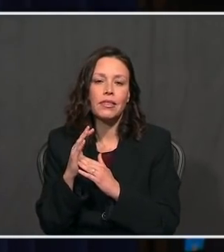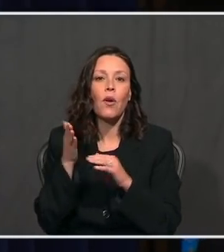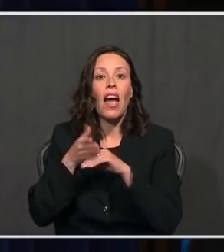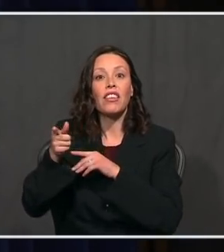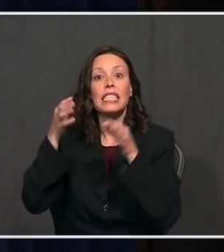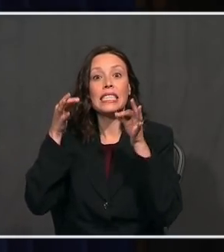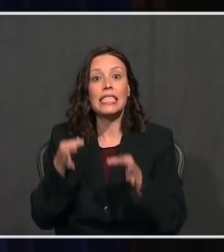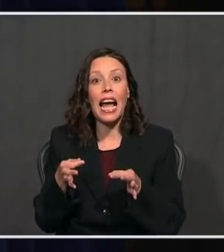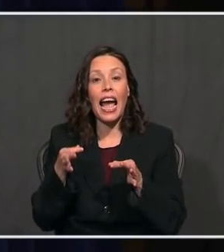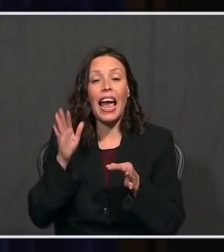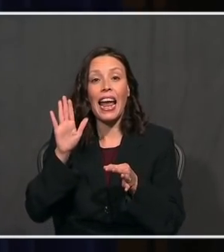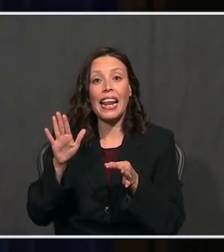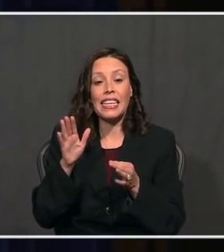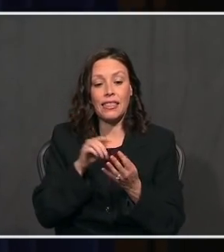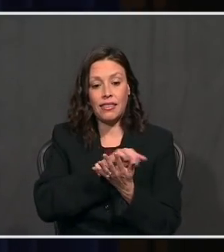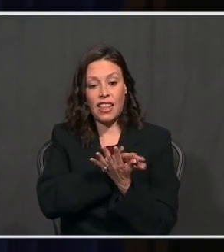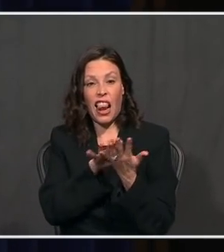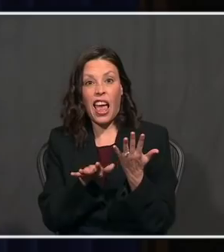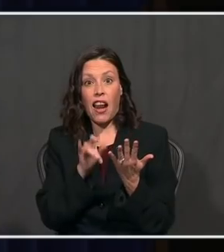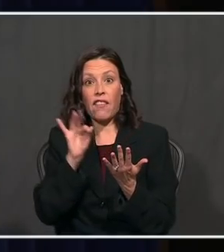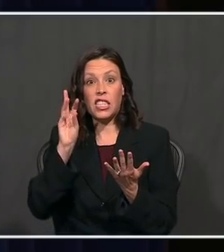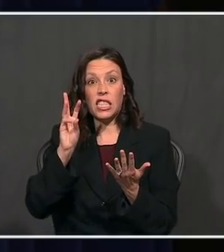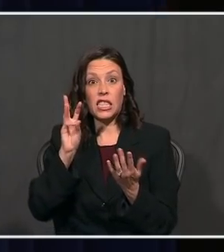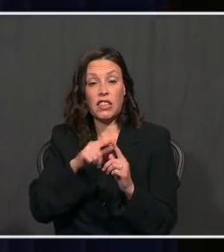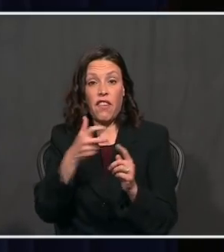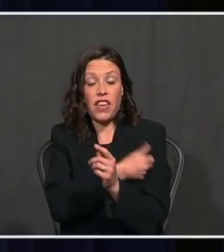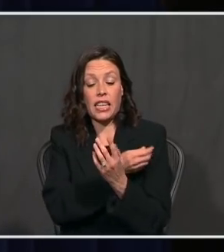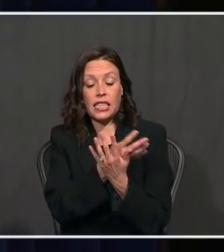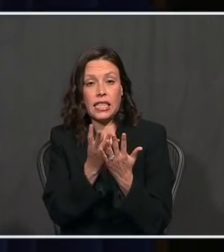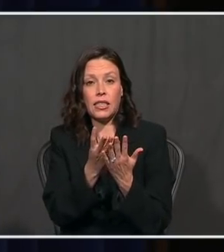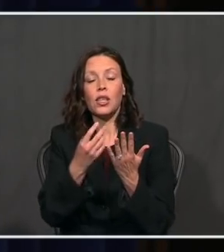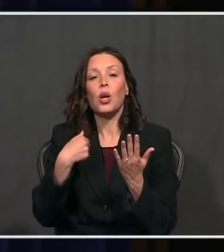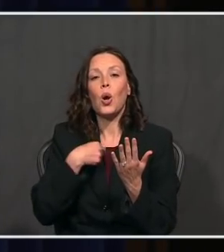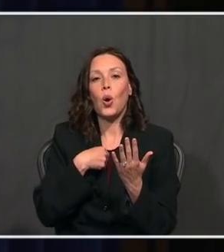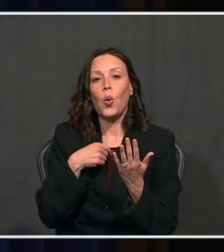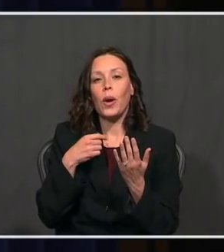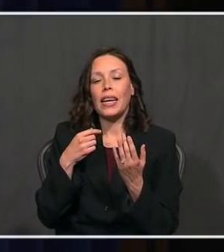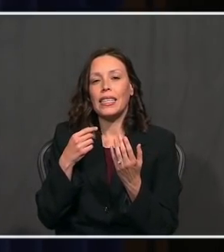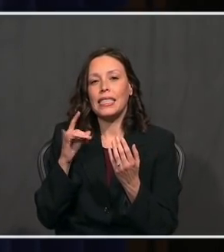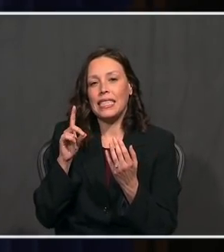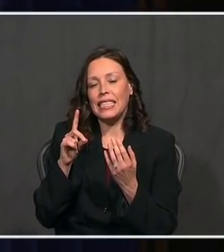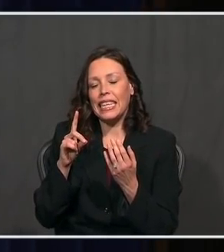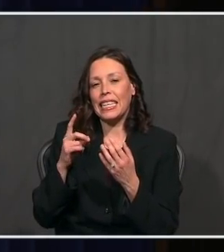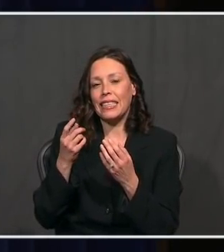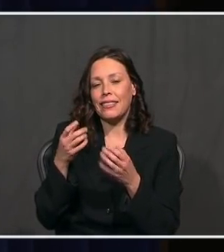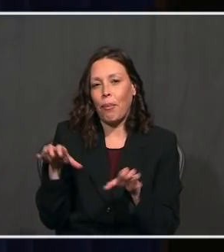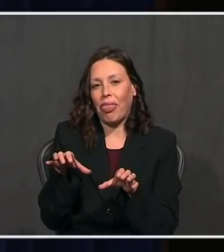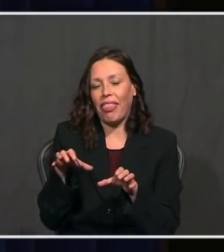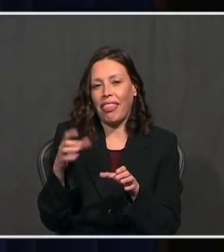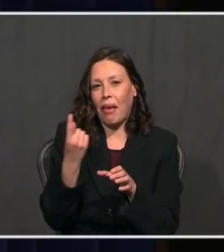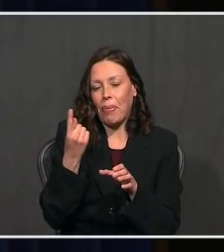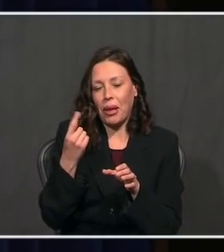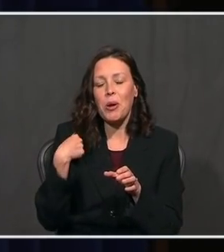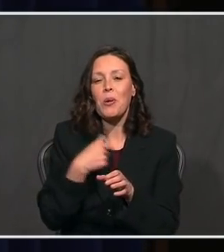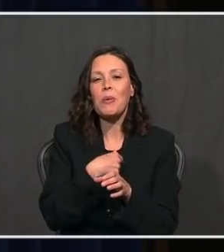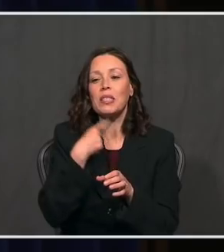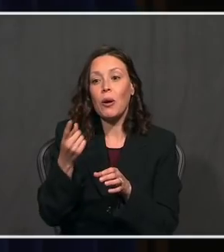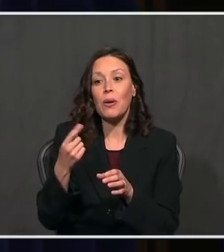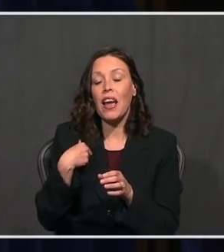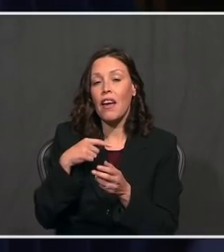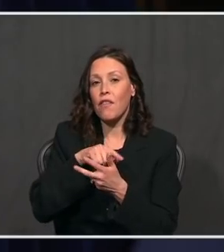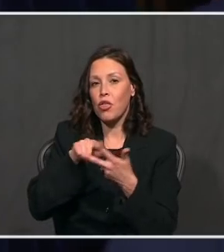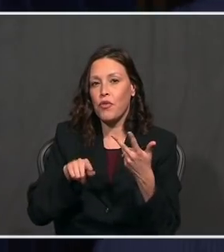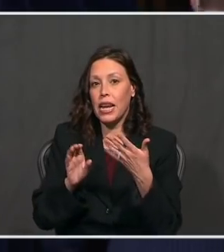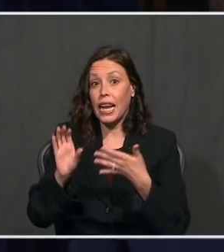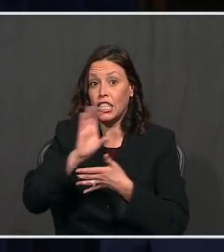what his slate of six vaccines was going to be, we took him through a little exercise. We said, there's three criteria